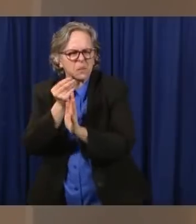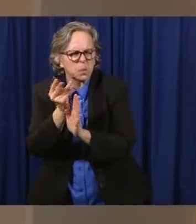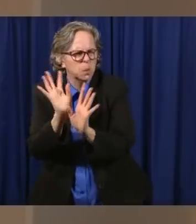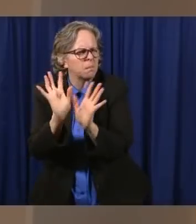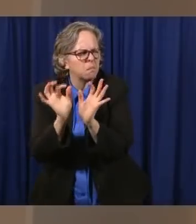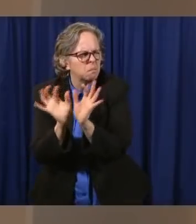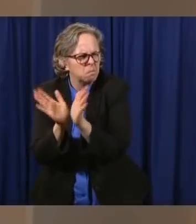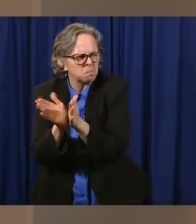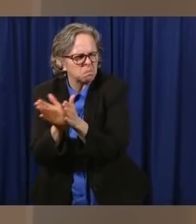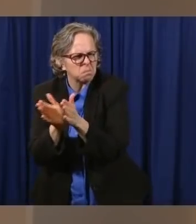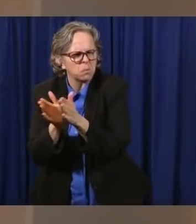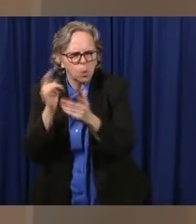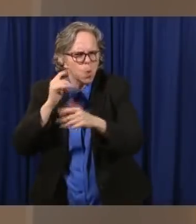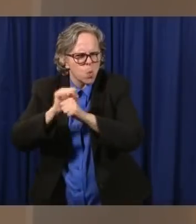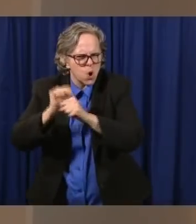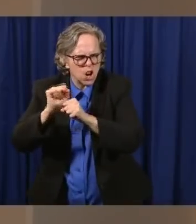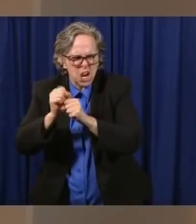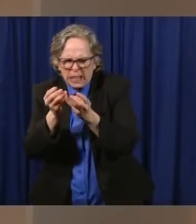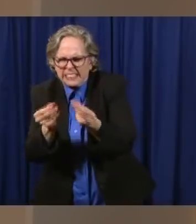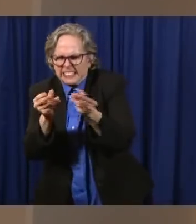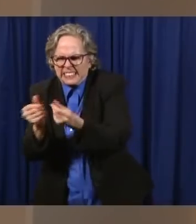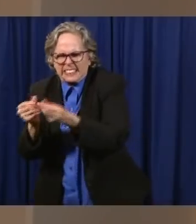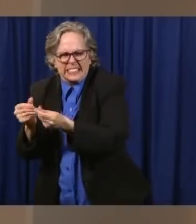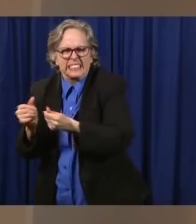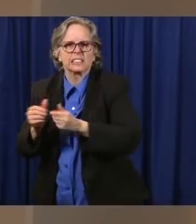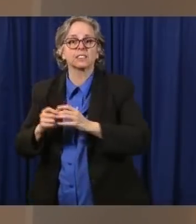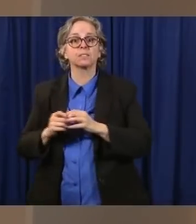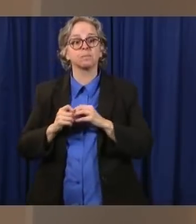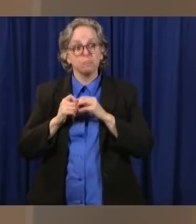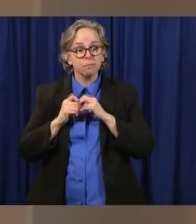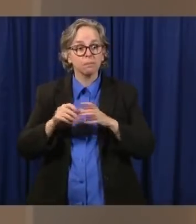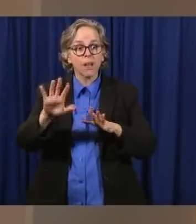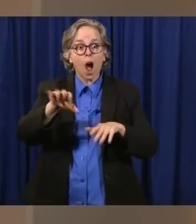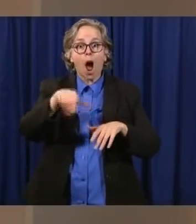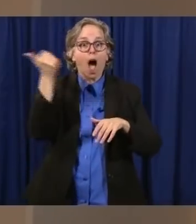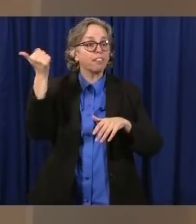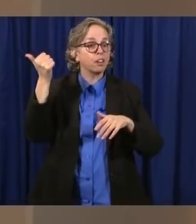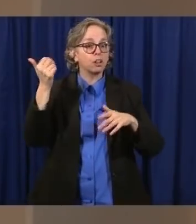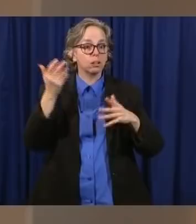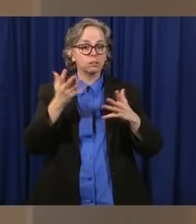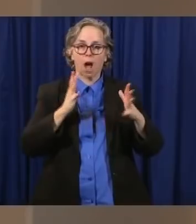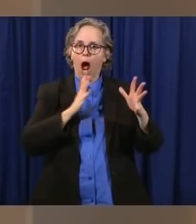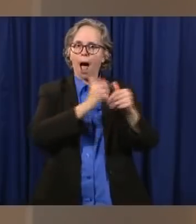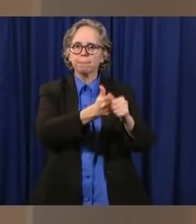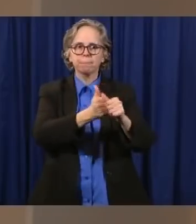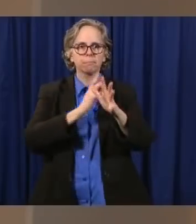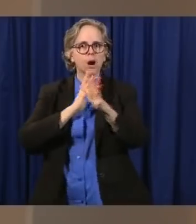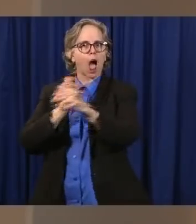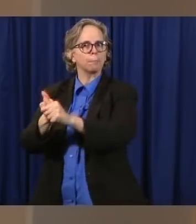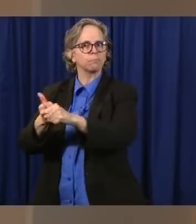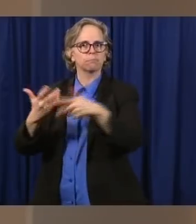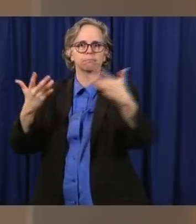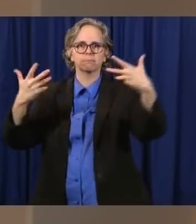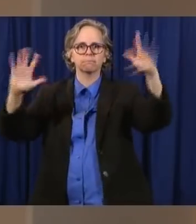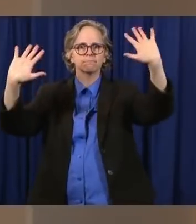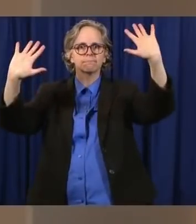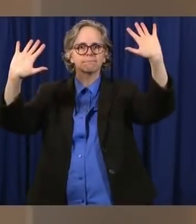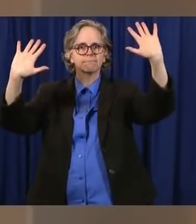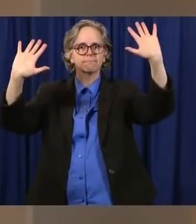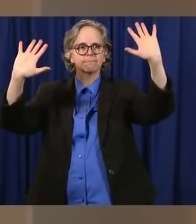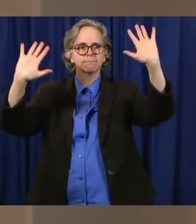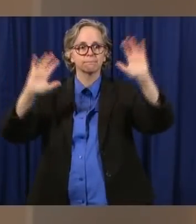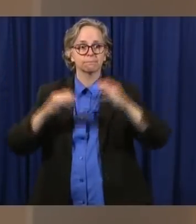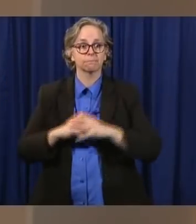have those issues are still being processed, so they'll have to work with an individual. But she told me as of